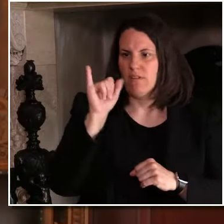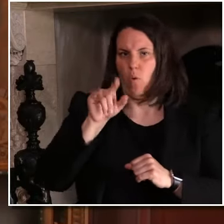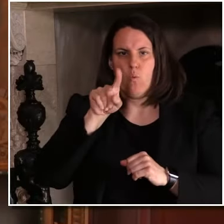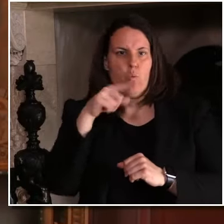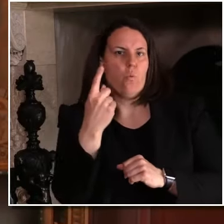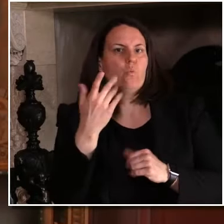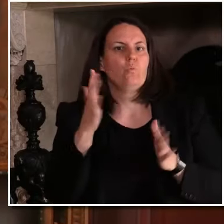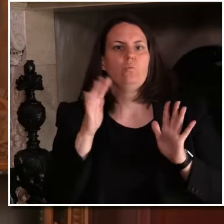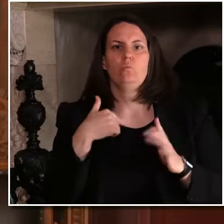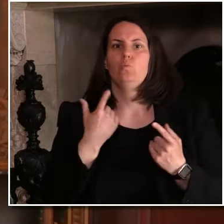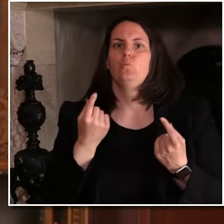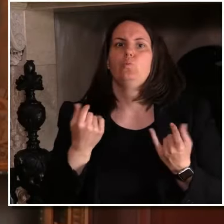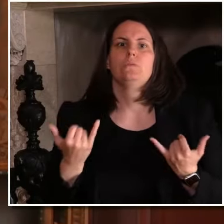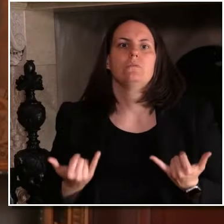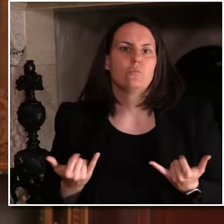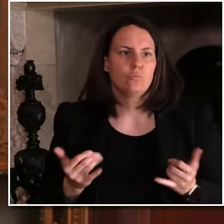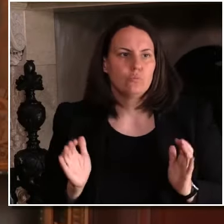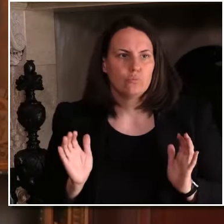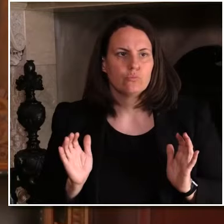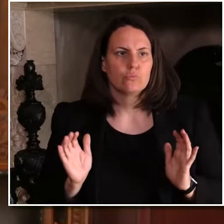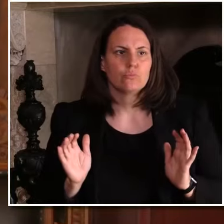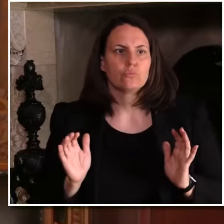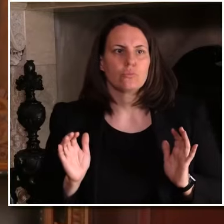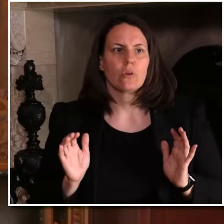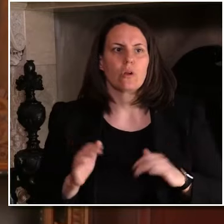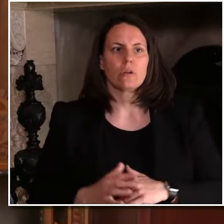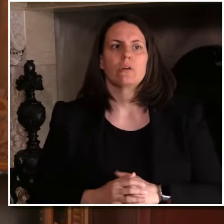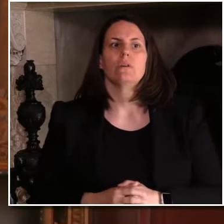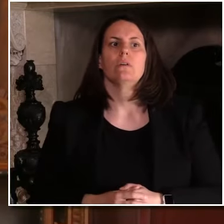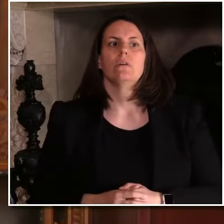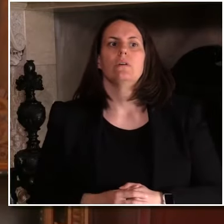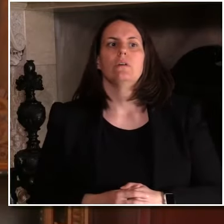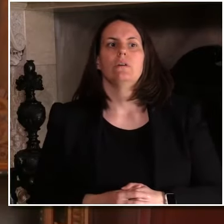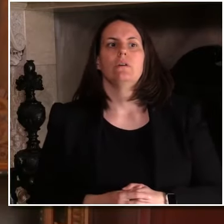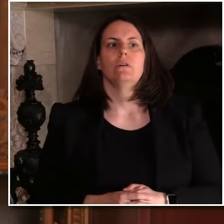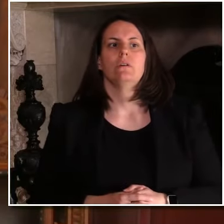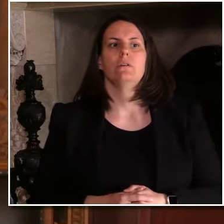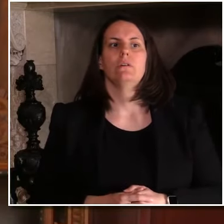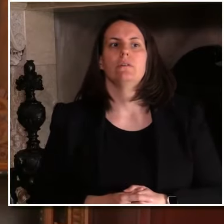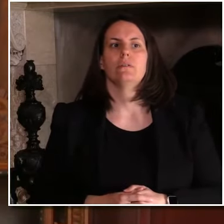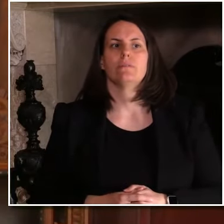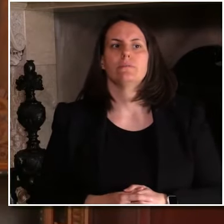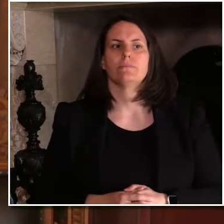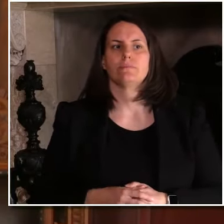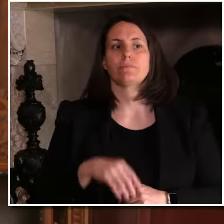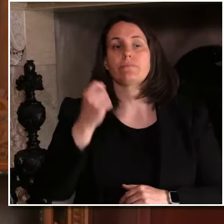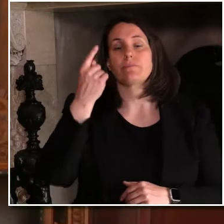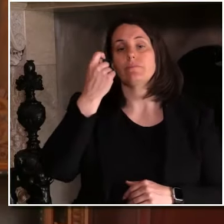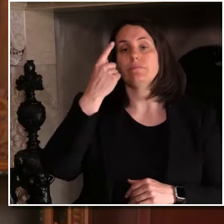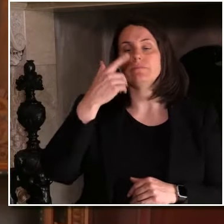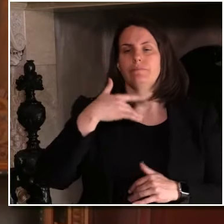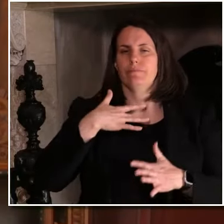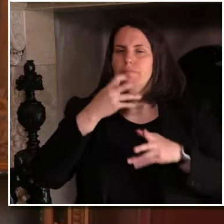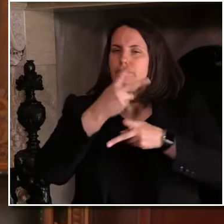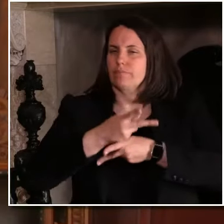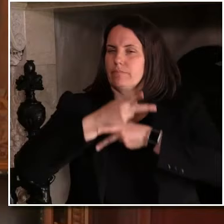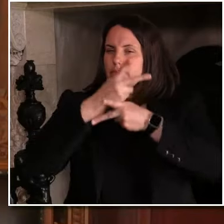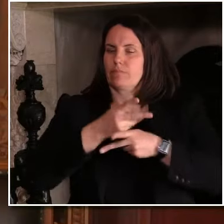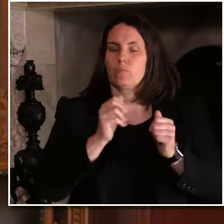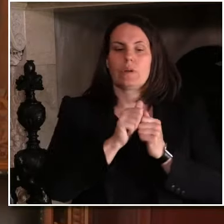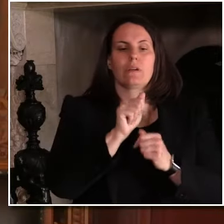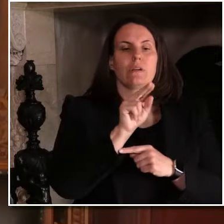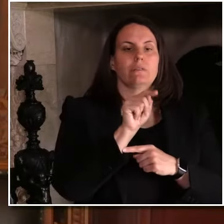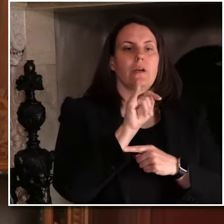viruses that cause the common cold. So there's a lot of caveats right now, but there's a lot of promise that's going to help us really understand